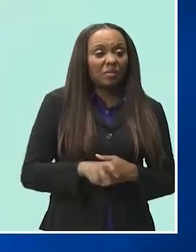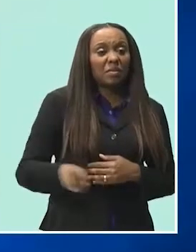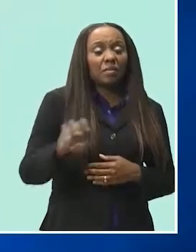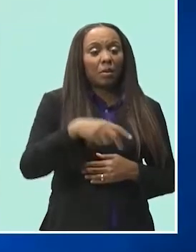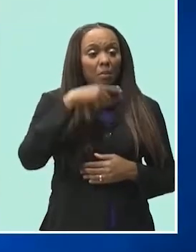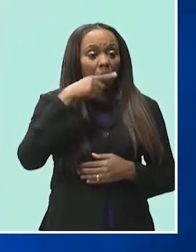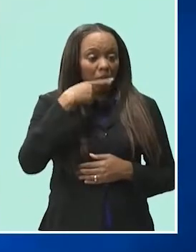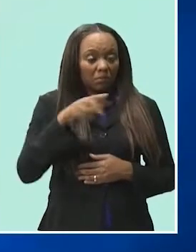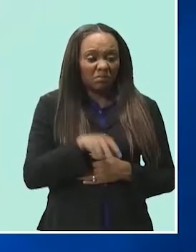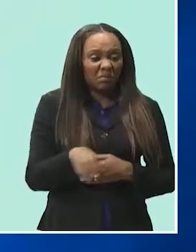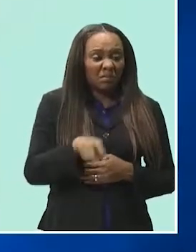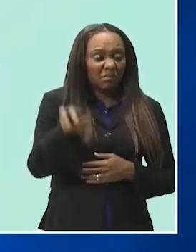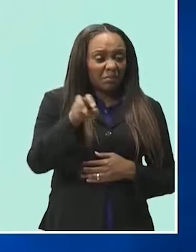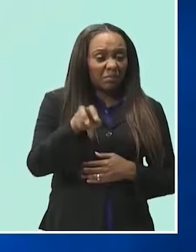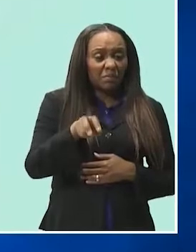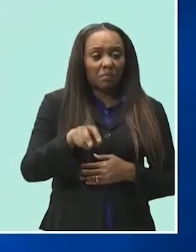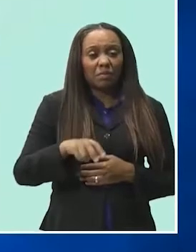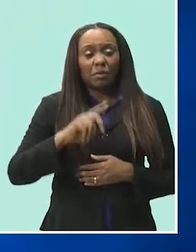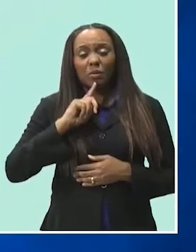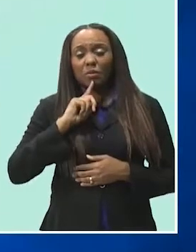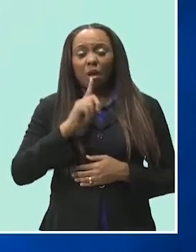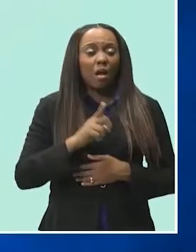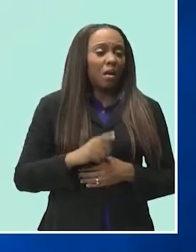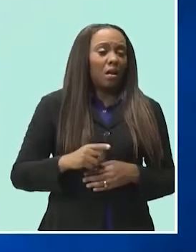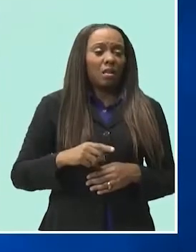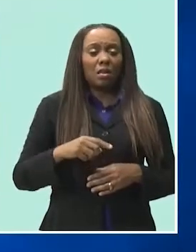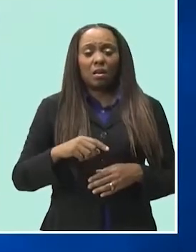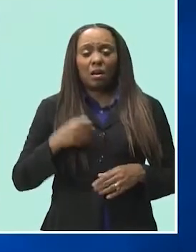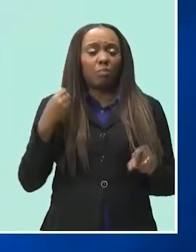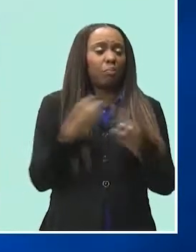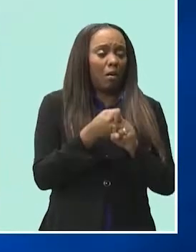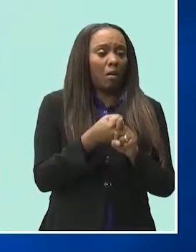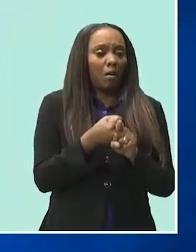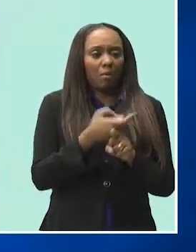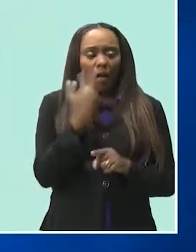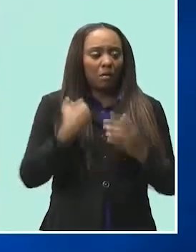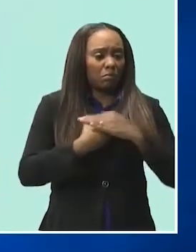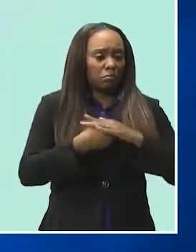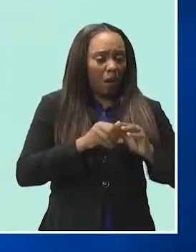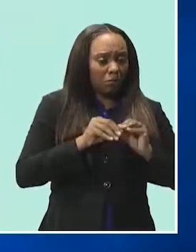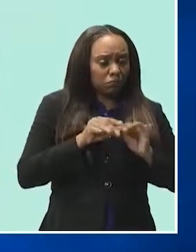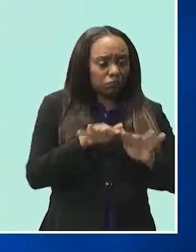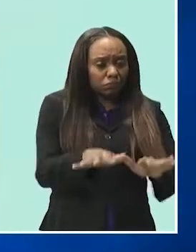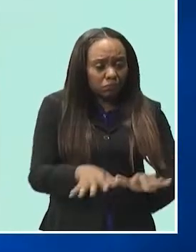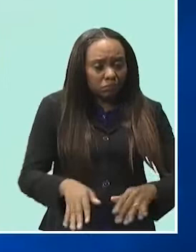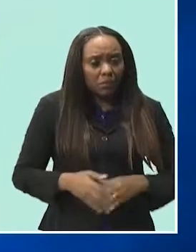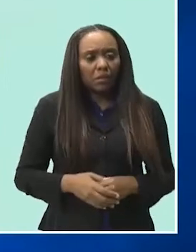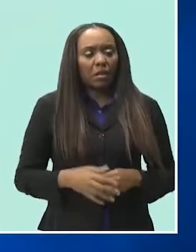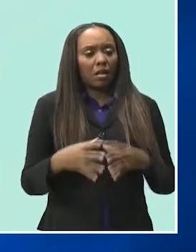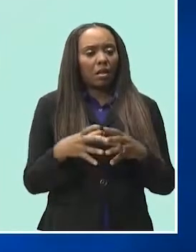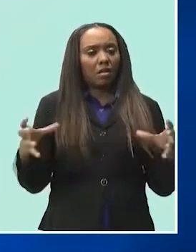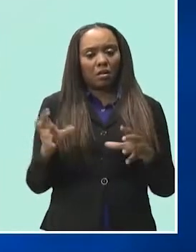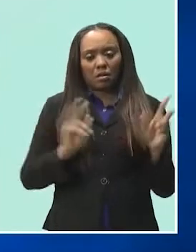public service transport in this island, has been heavily impacted by the coronavirus, and we have several of